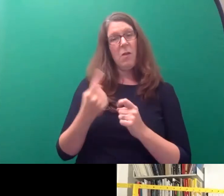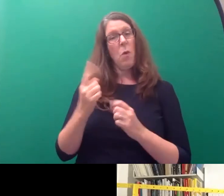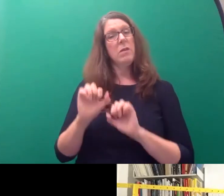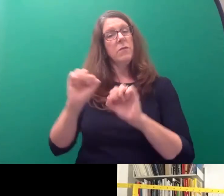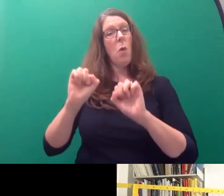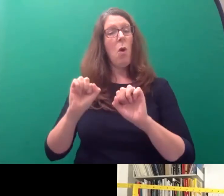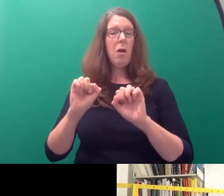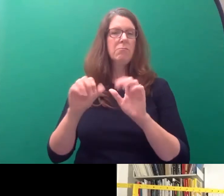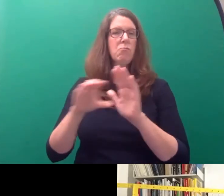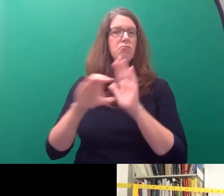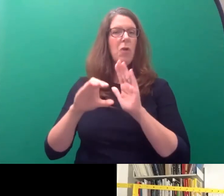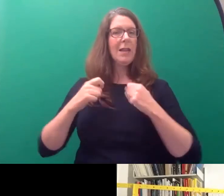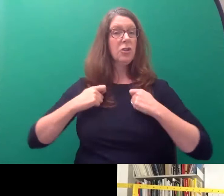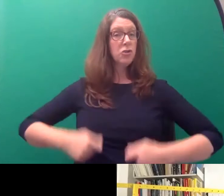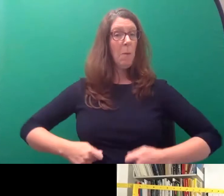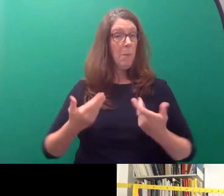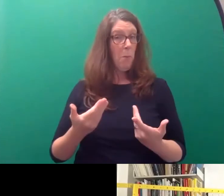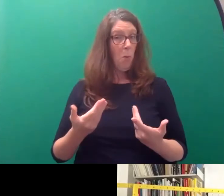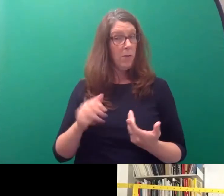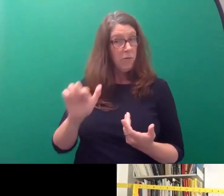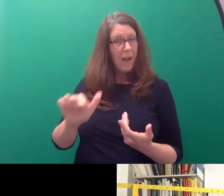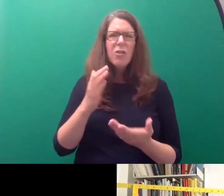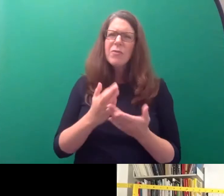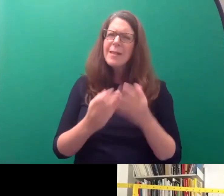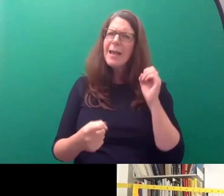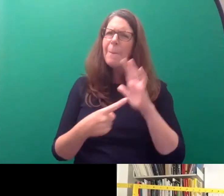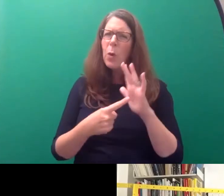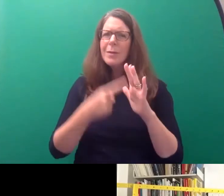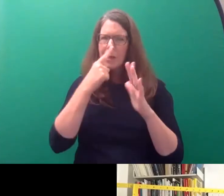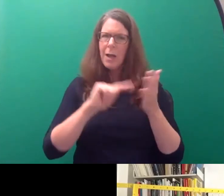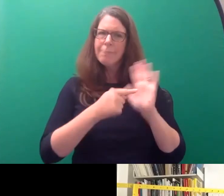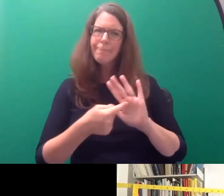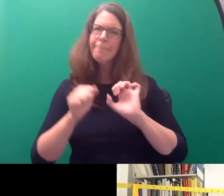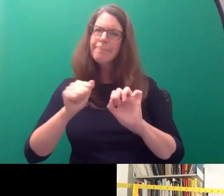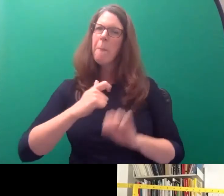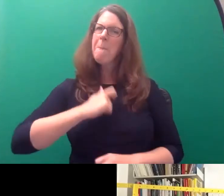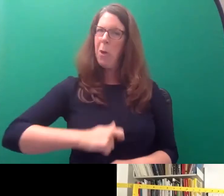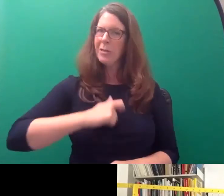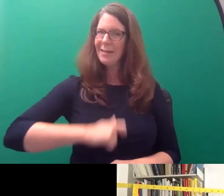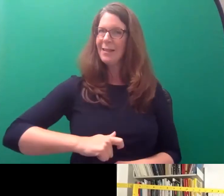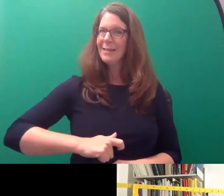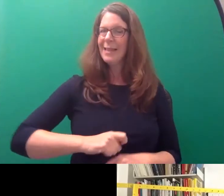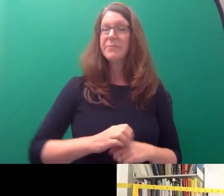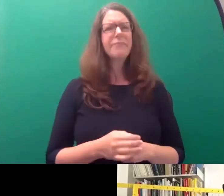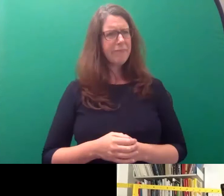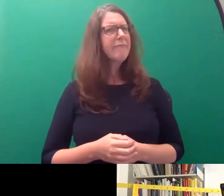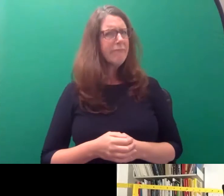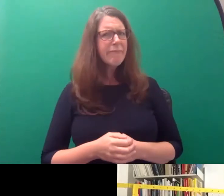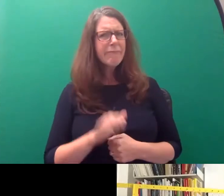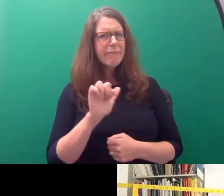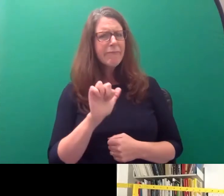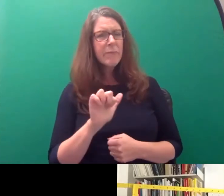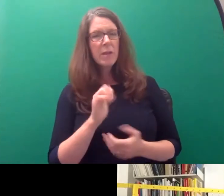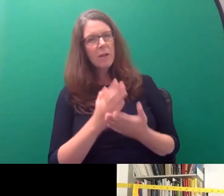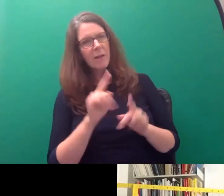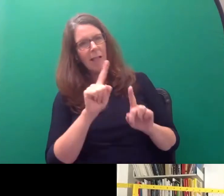and self-expression in those. Yes, I can see the connections. I think absolutely. I mean, that dress behind